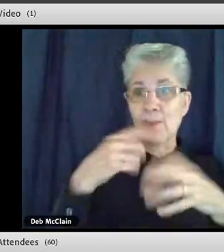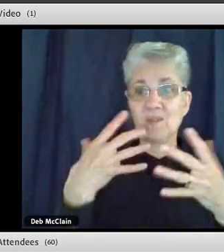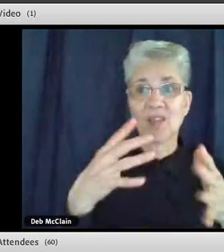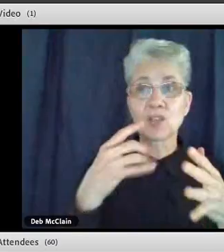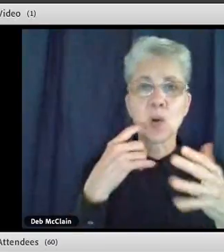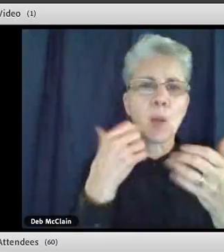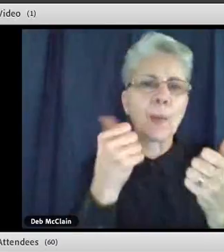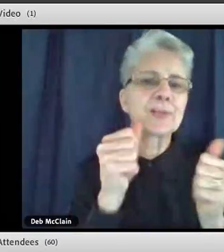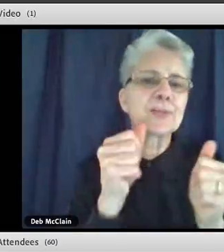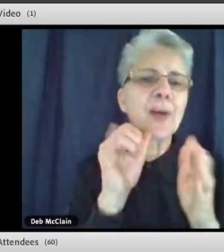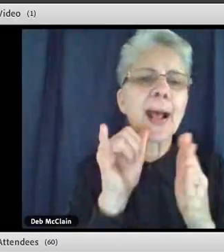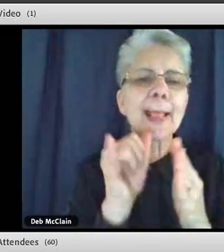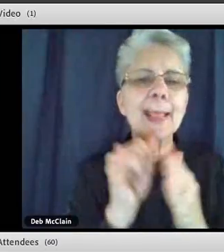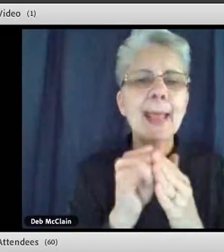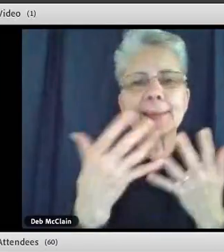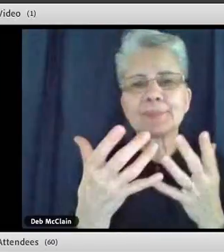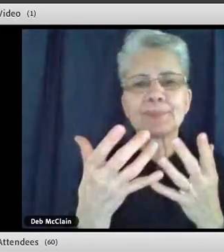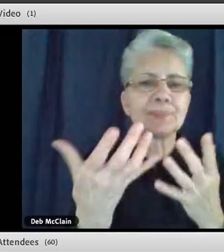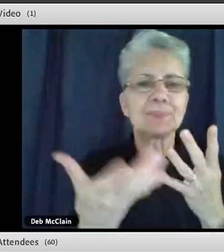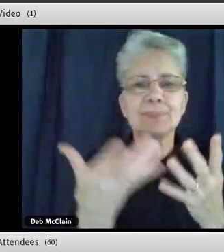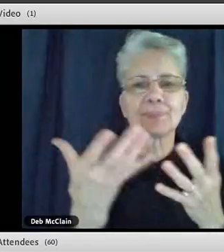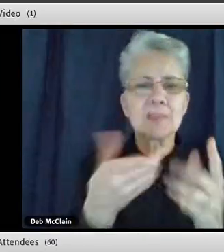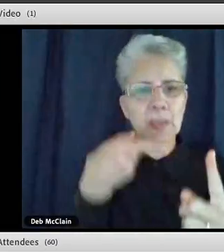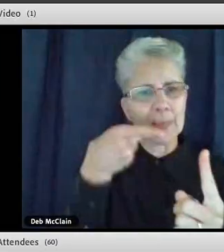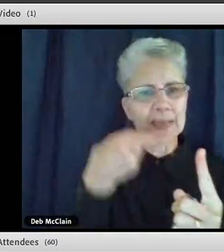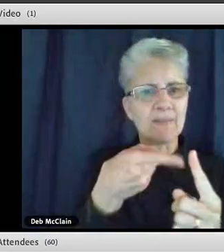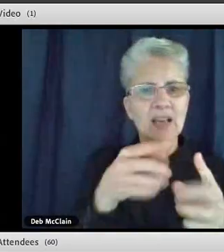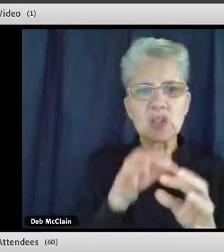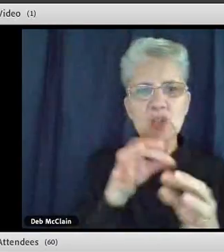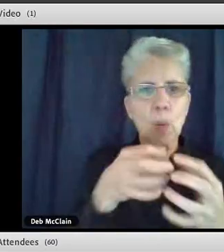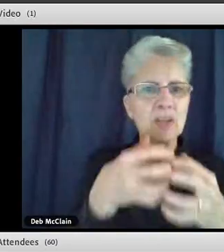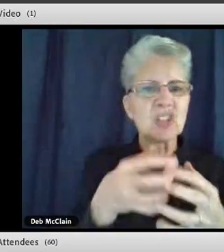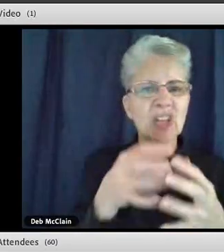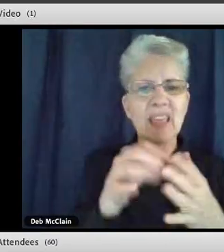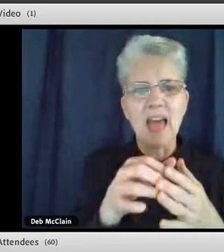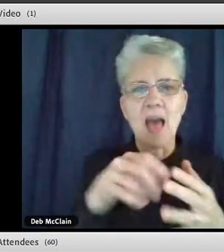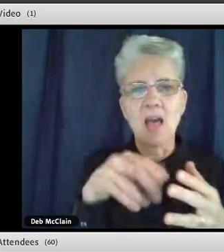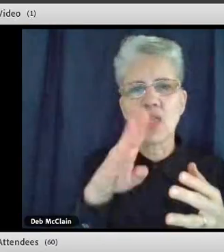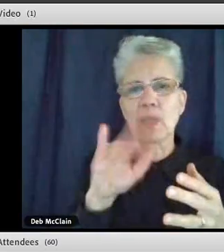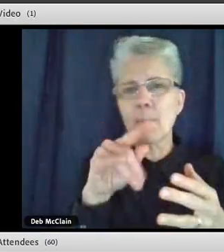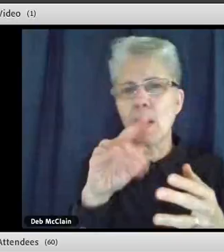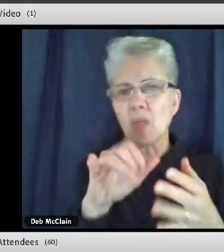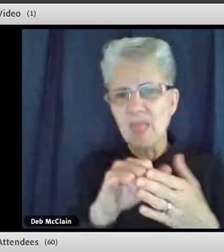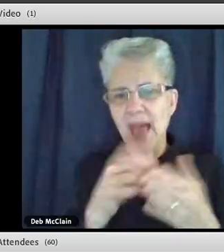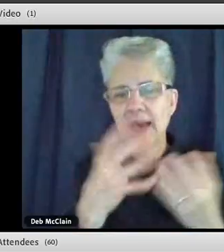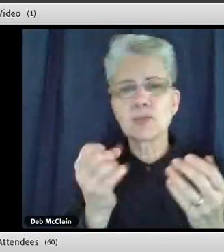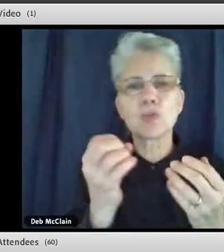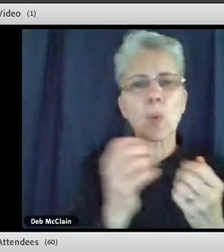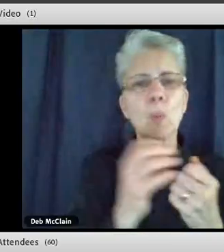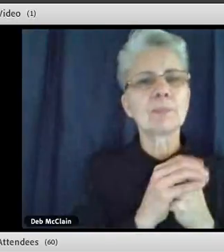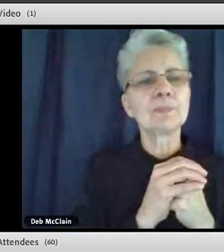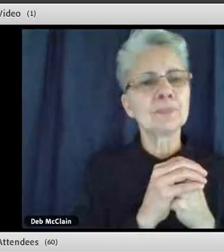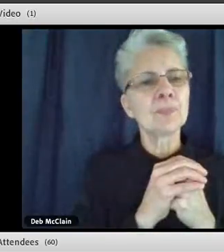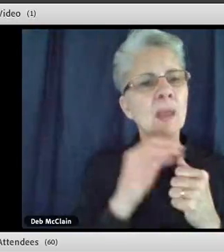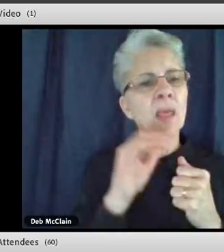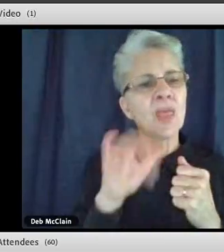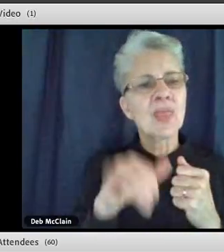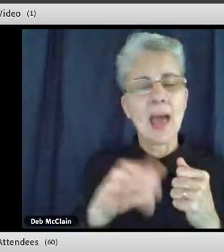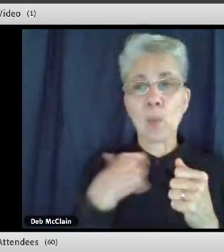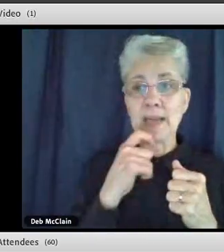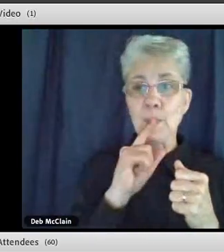out that the sewing machine once, etc. The bubble. So and we need to be